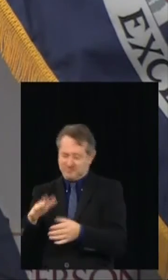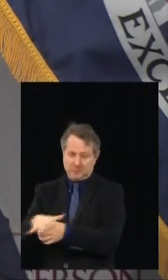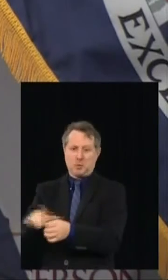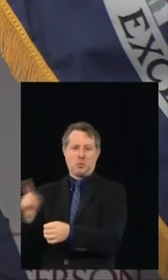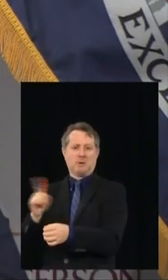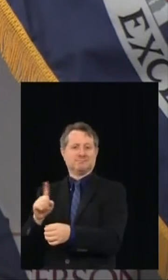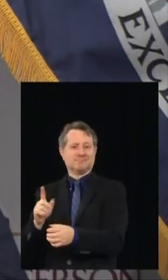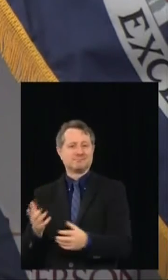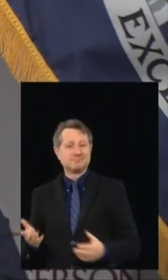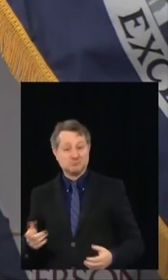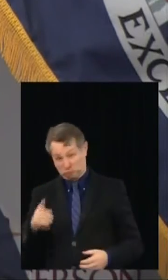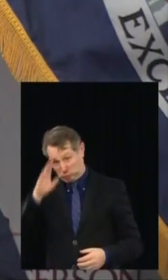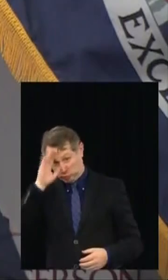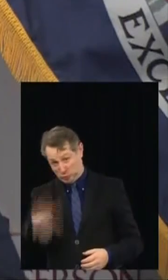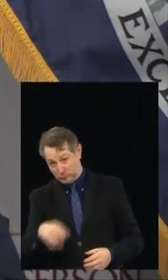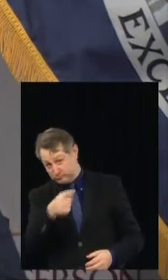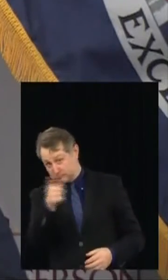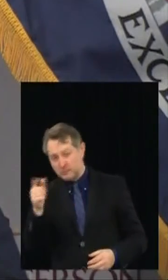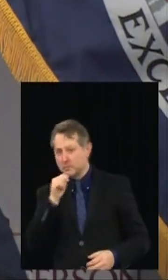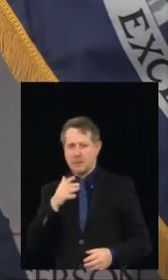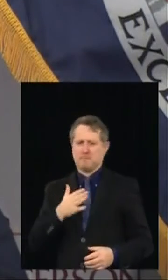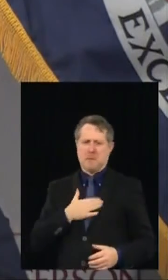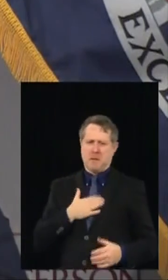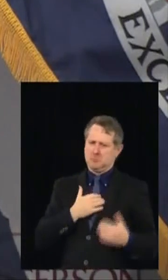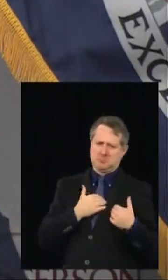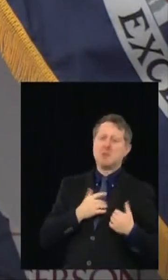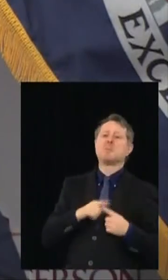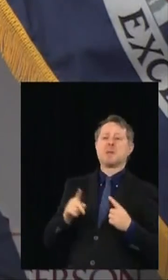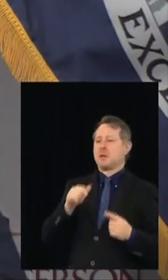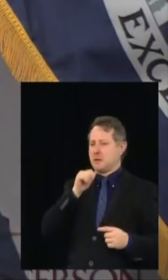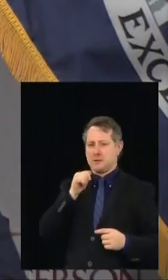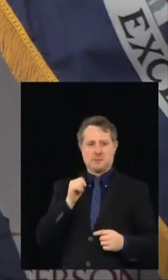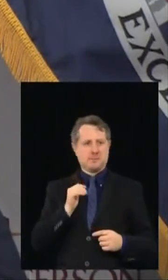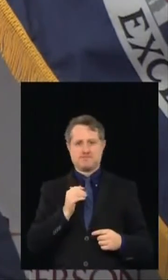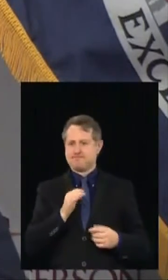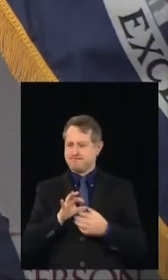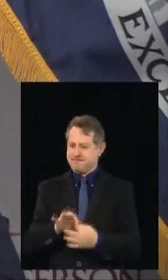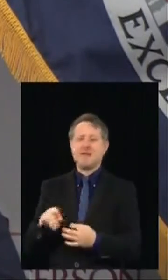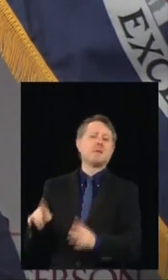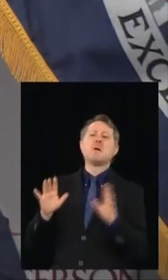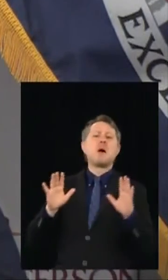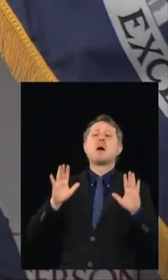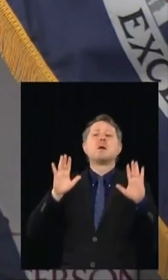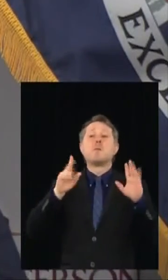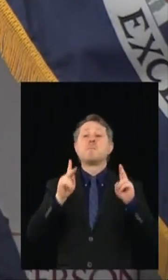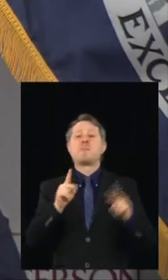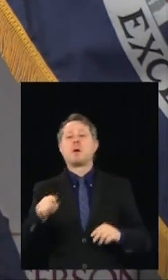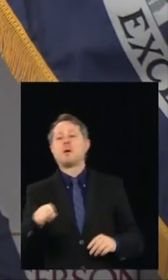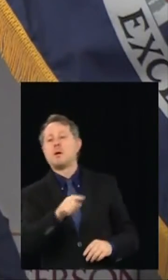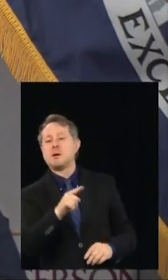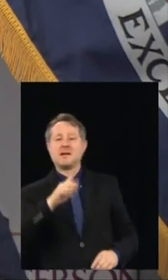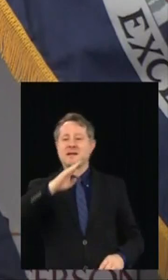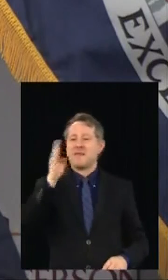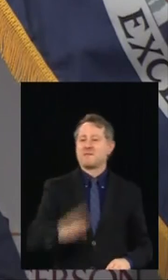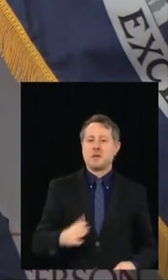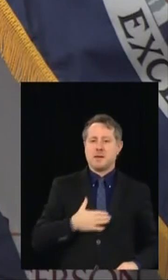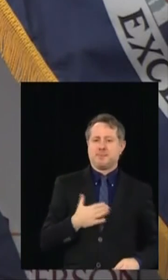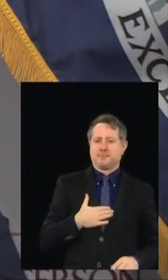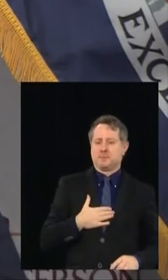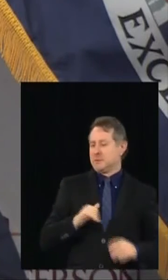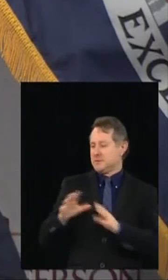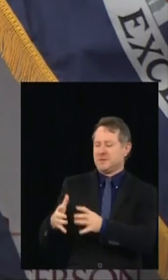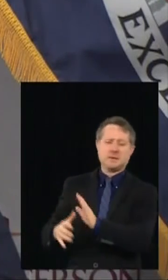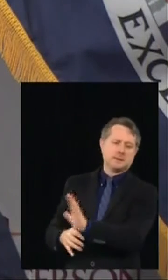happy about testing. Some people are not happy. Well, some people are never happy, so put them aside. Many of them in my own